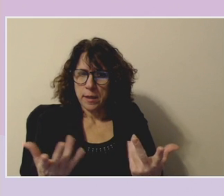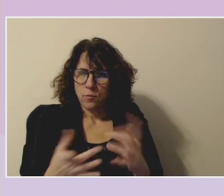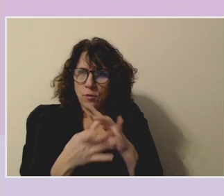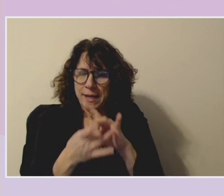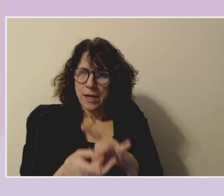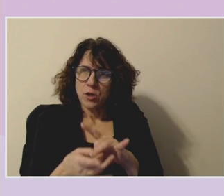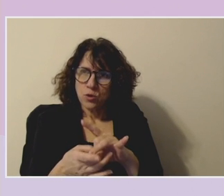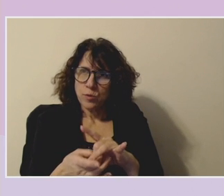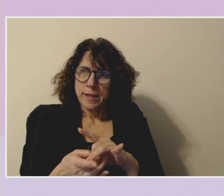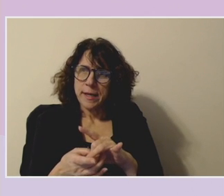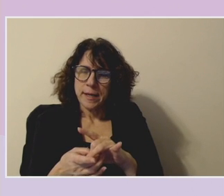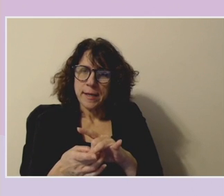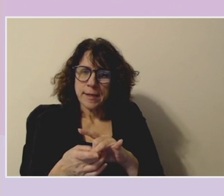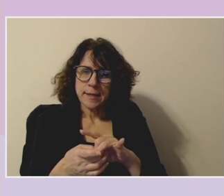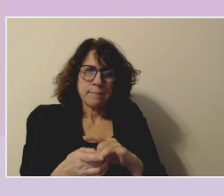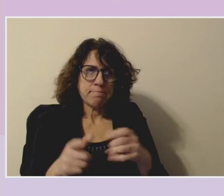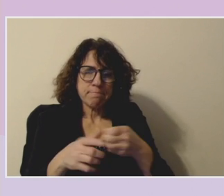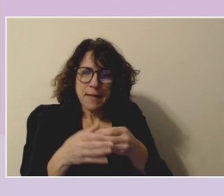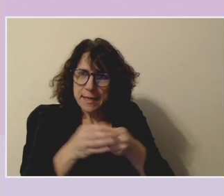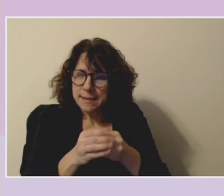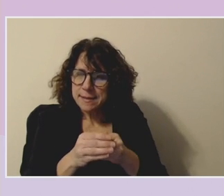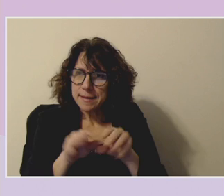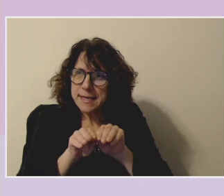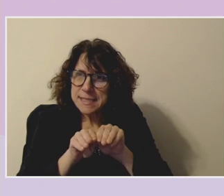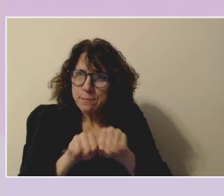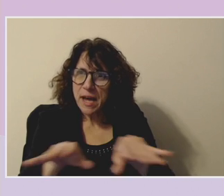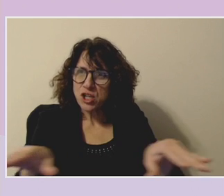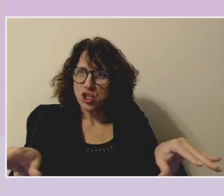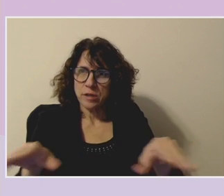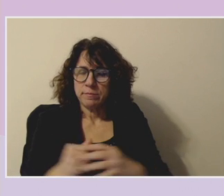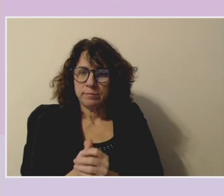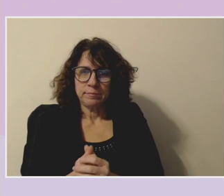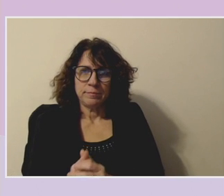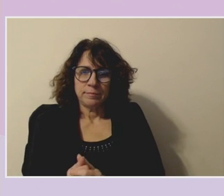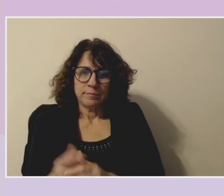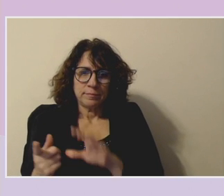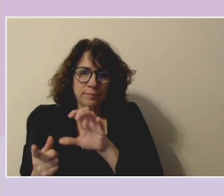great. And maybe we'll have Erica first and then Christy.